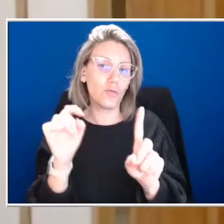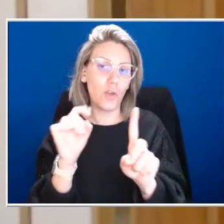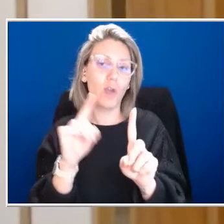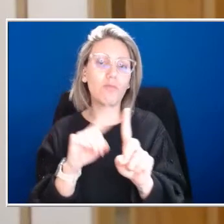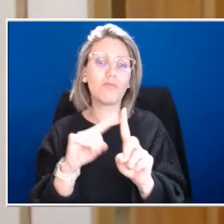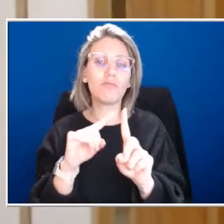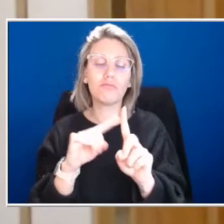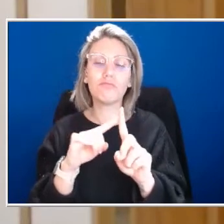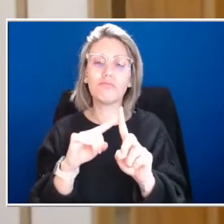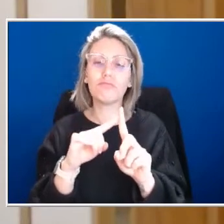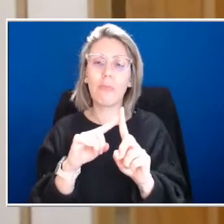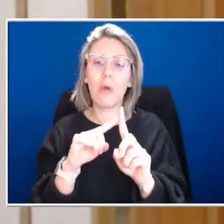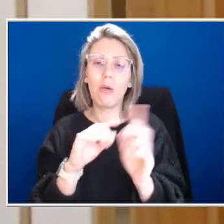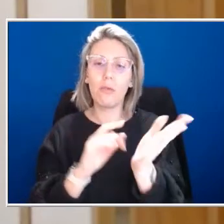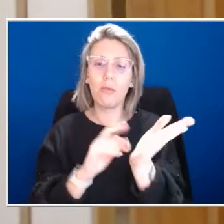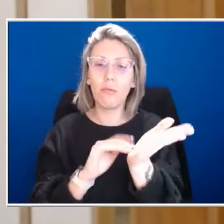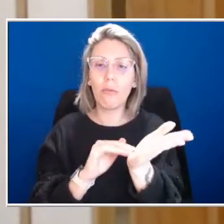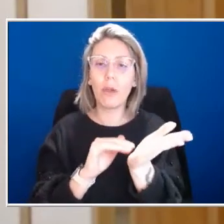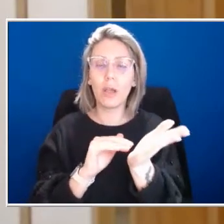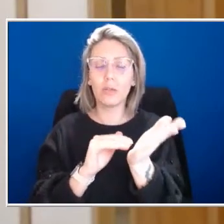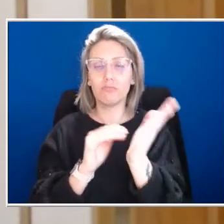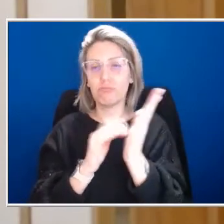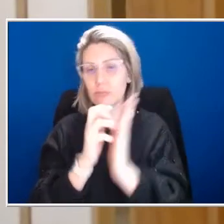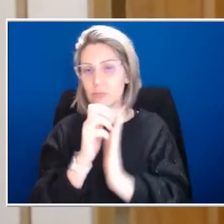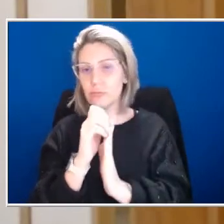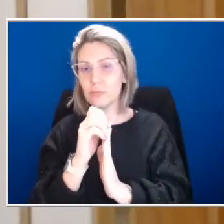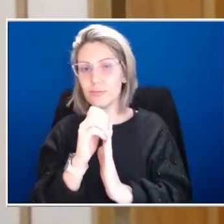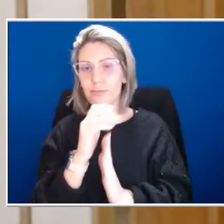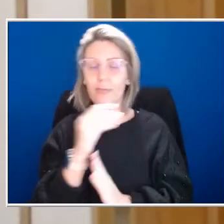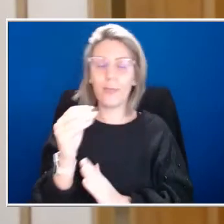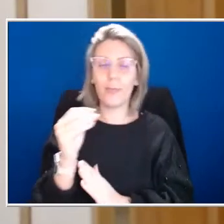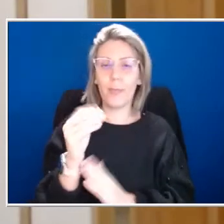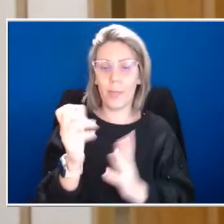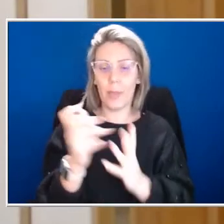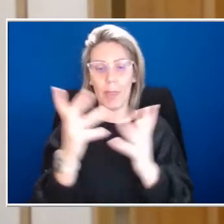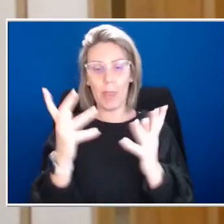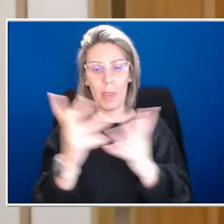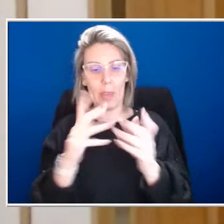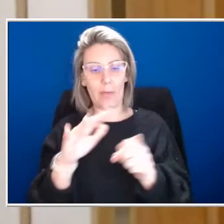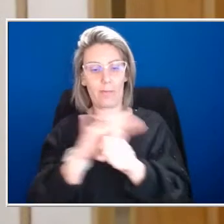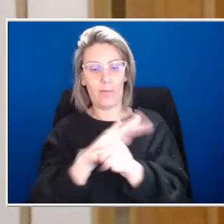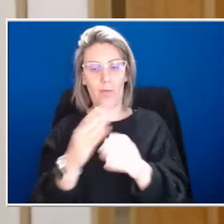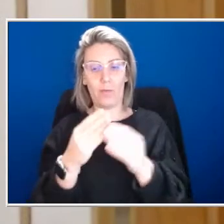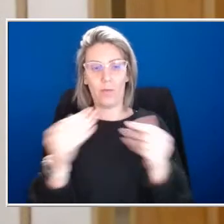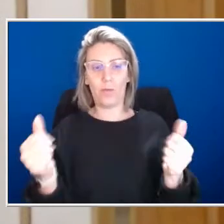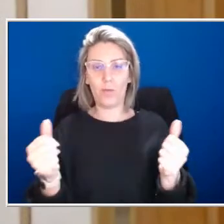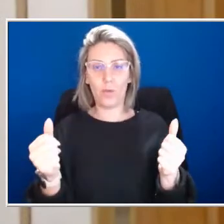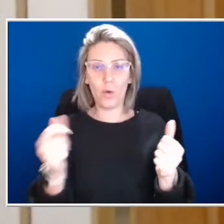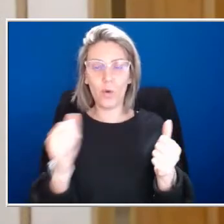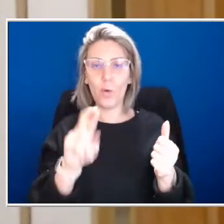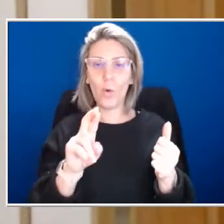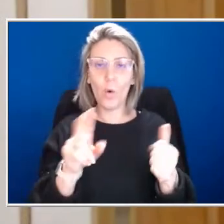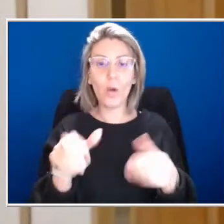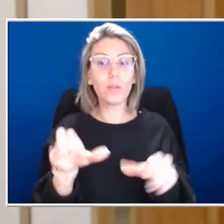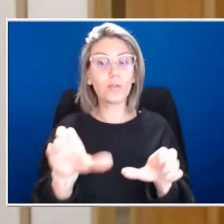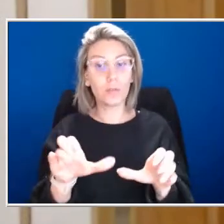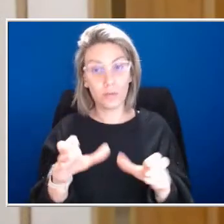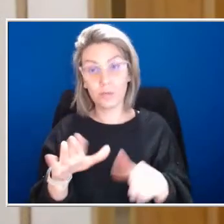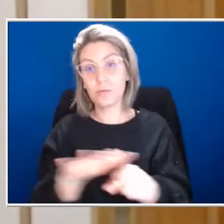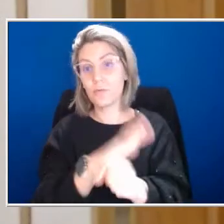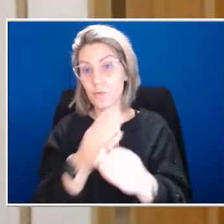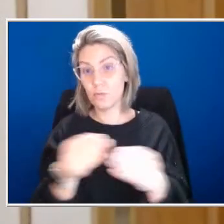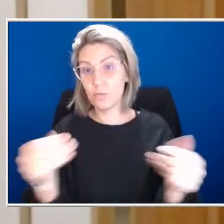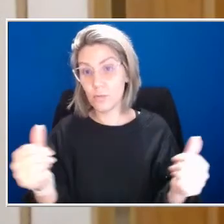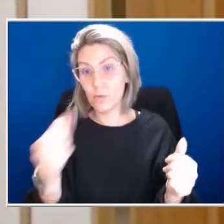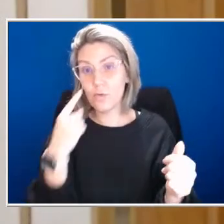Ola Abdullah. And then a lot of times these amyloid patients, to get complete cure, at least chances of complete cure, would need